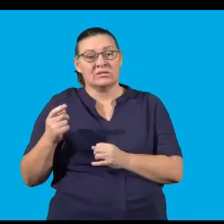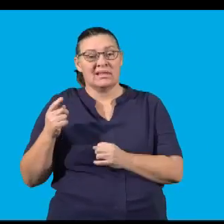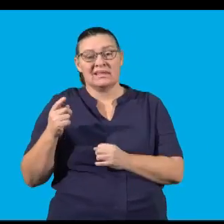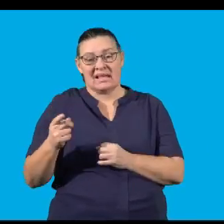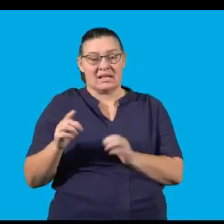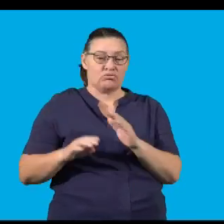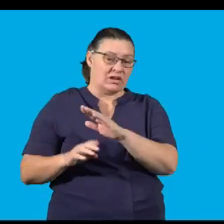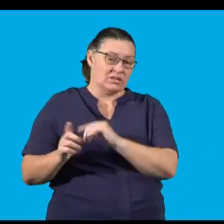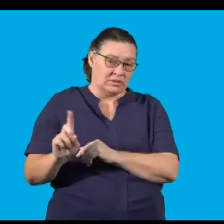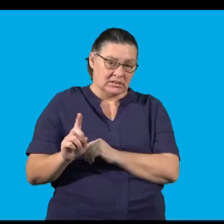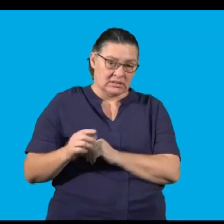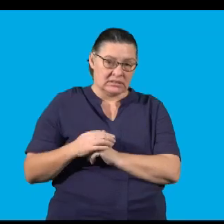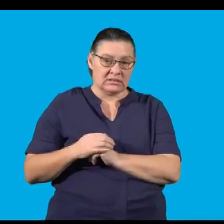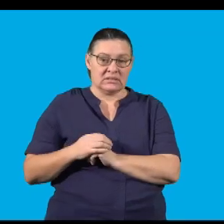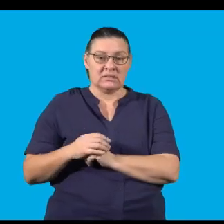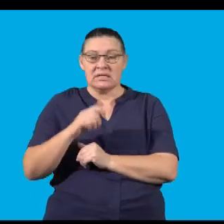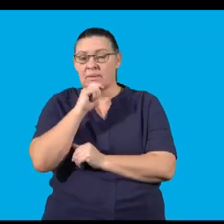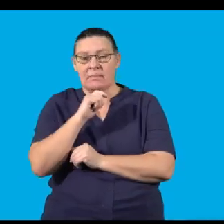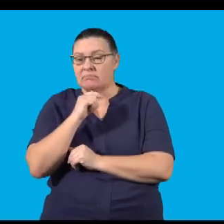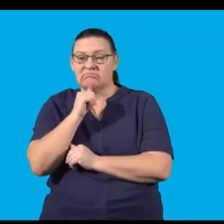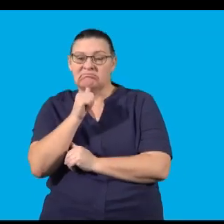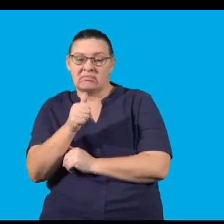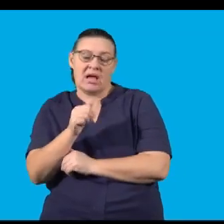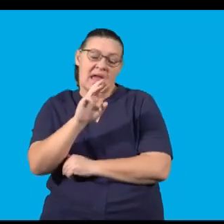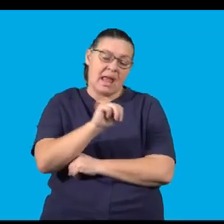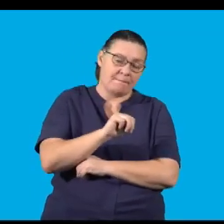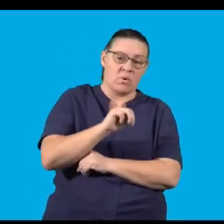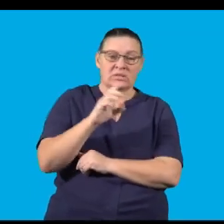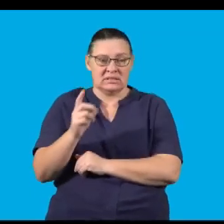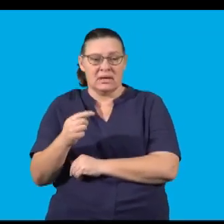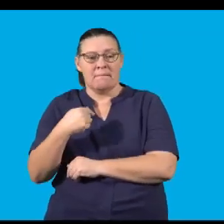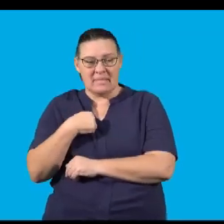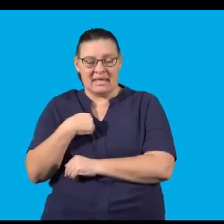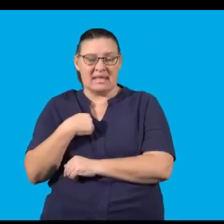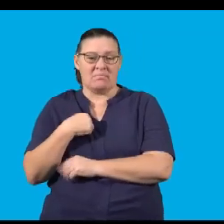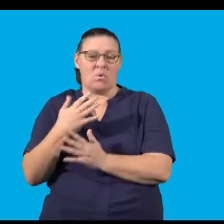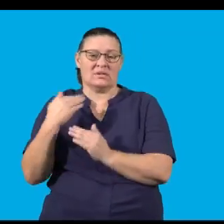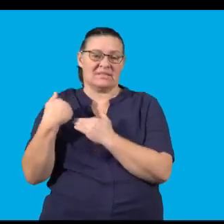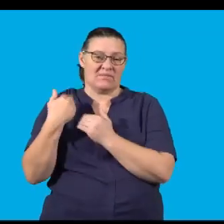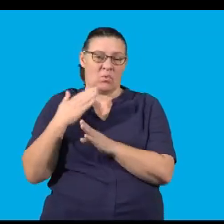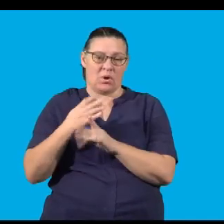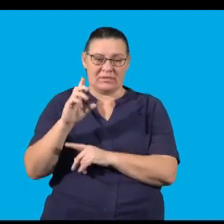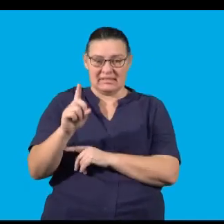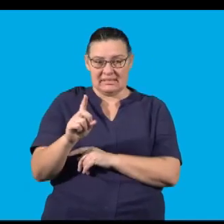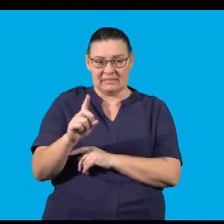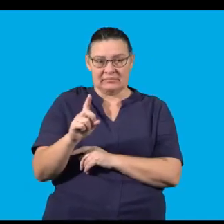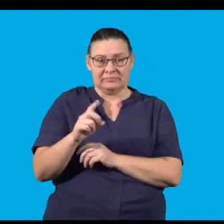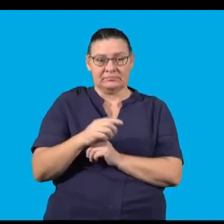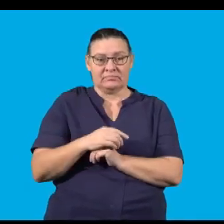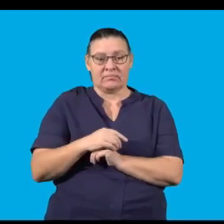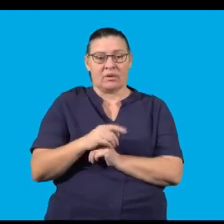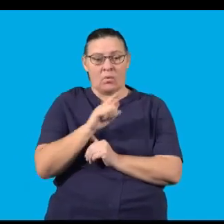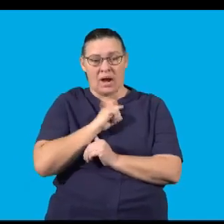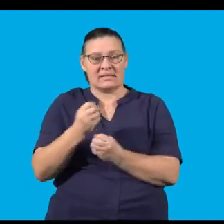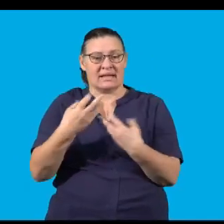that gradient is. It doesn't matter if you use M or D. I find it safer to work with D because